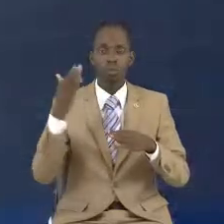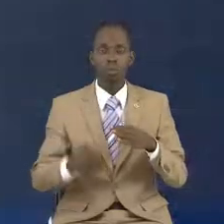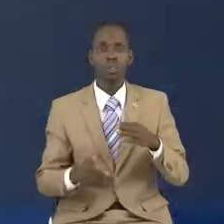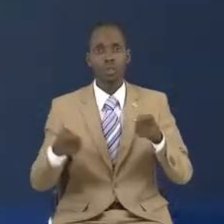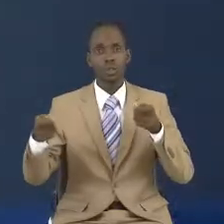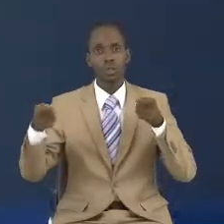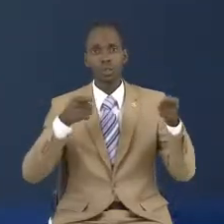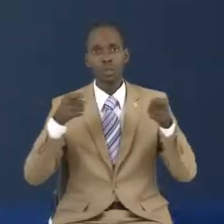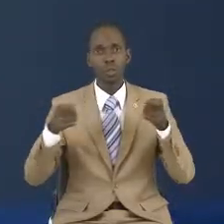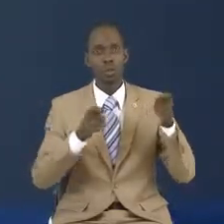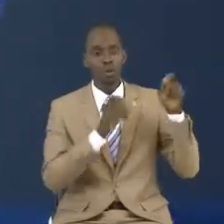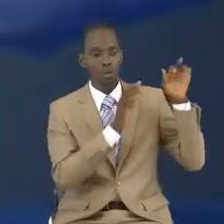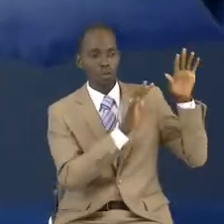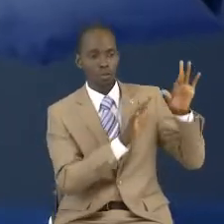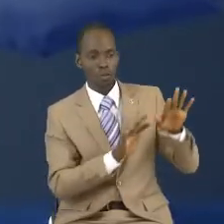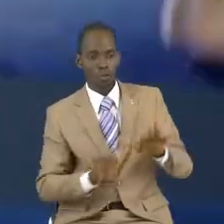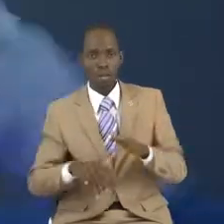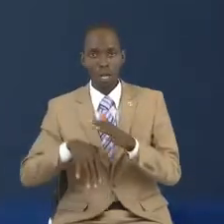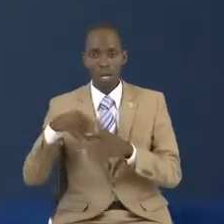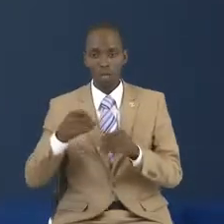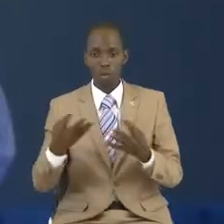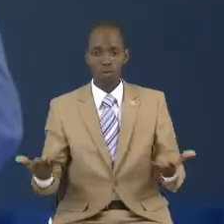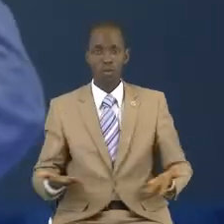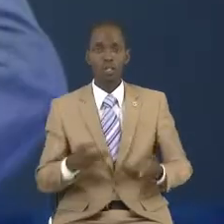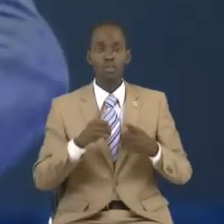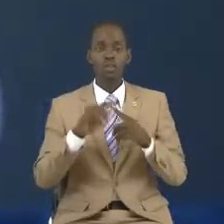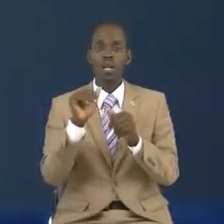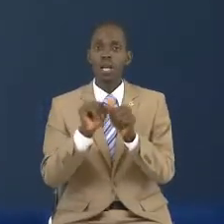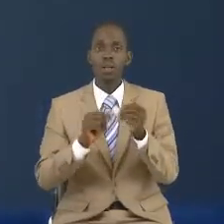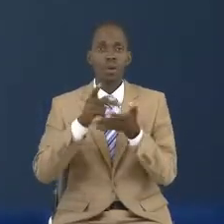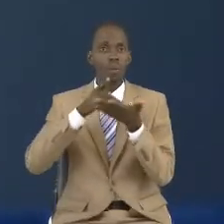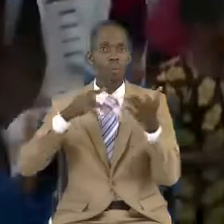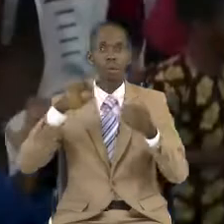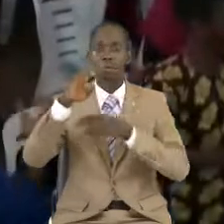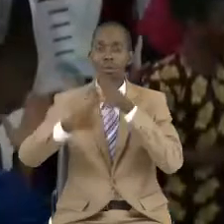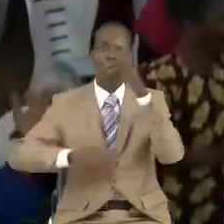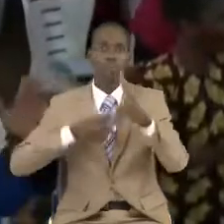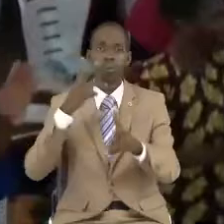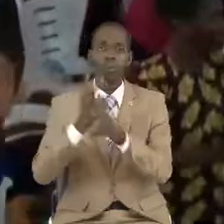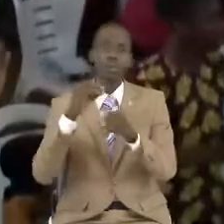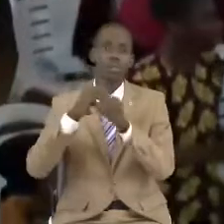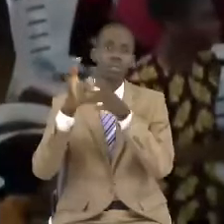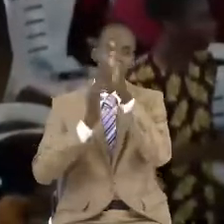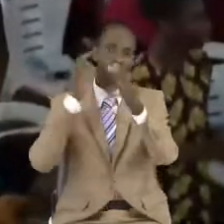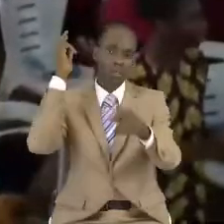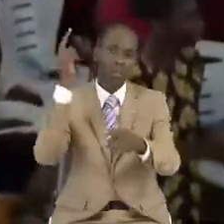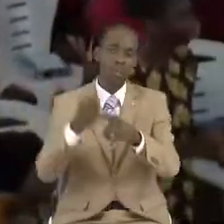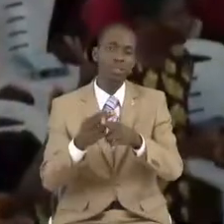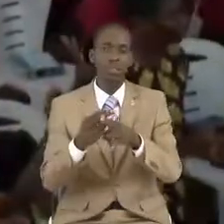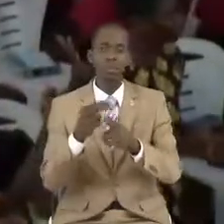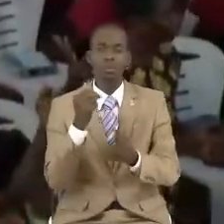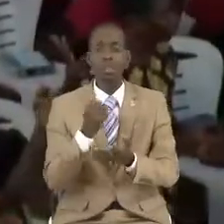flowing out of here to every part of the world in jesus name